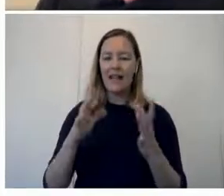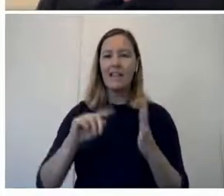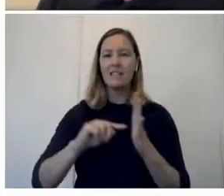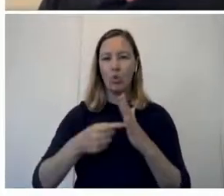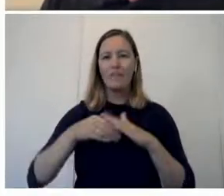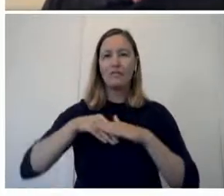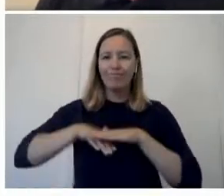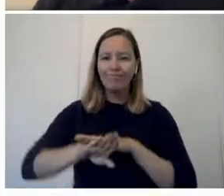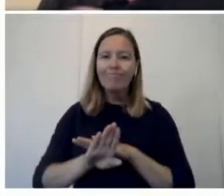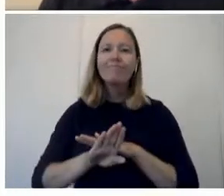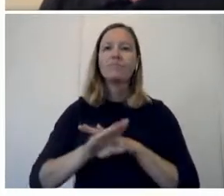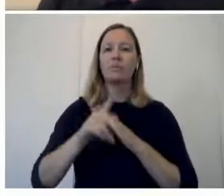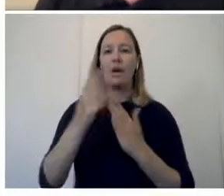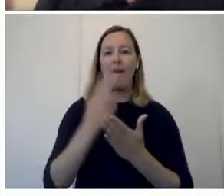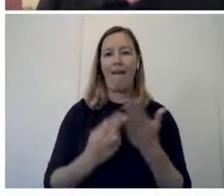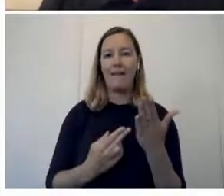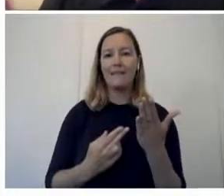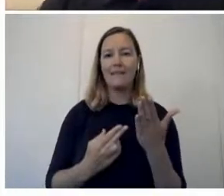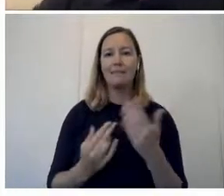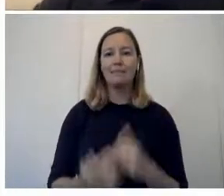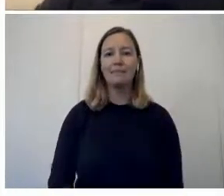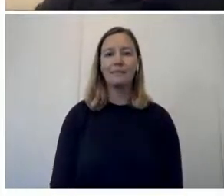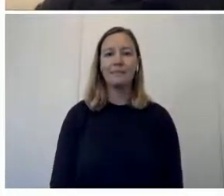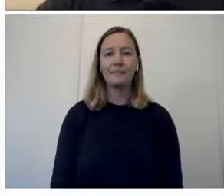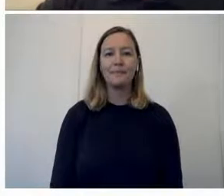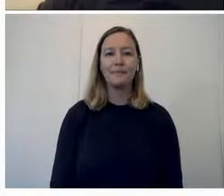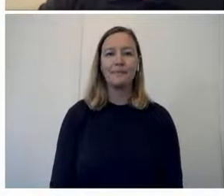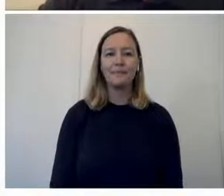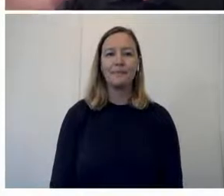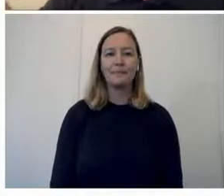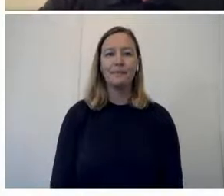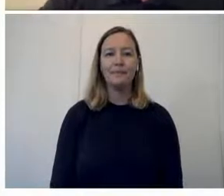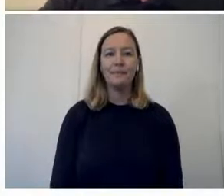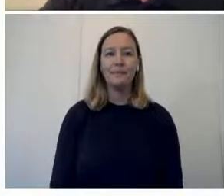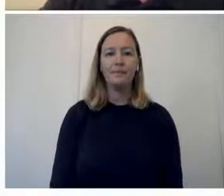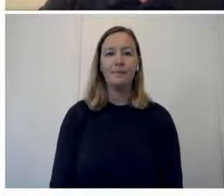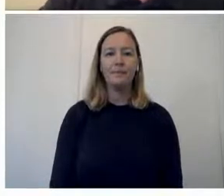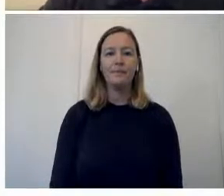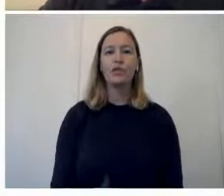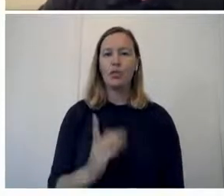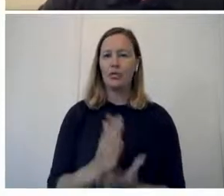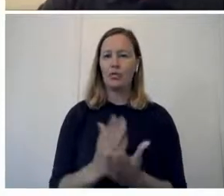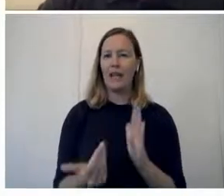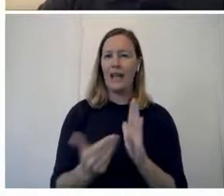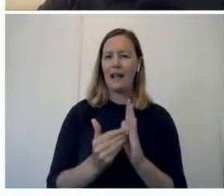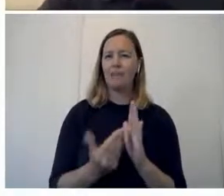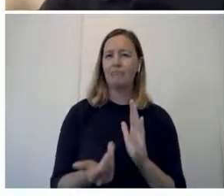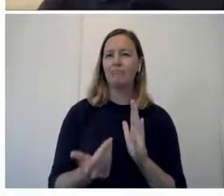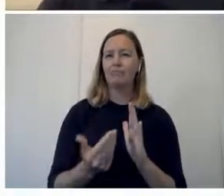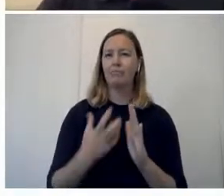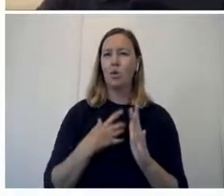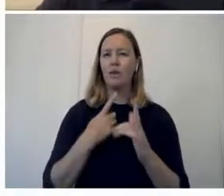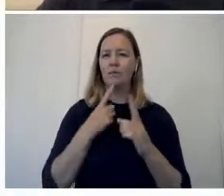a lot of people to a lot of art forms. So this is really added a dimension to what we do.